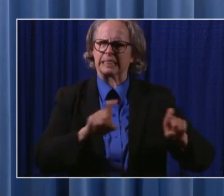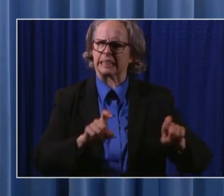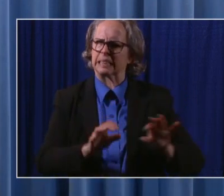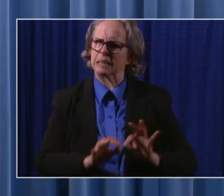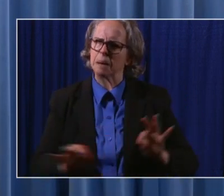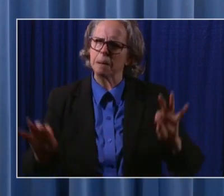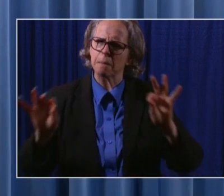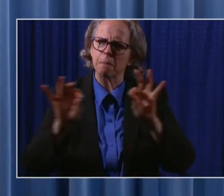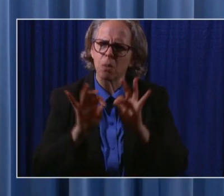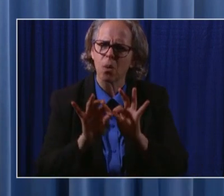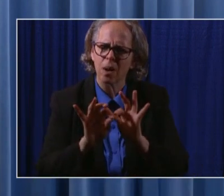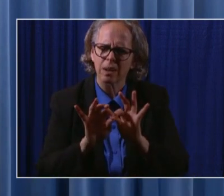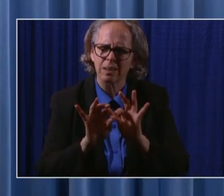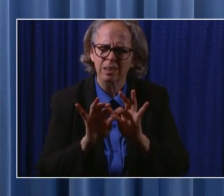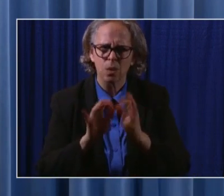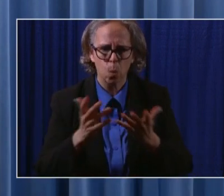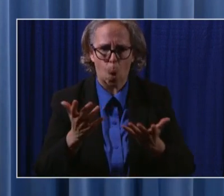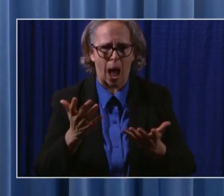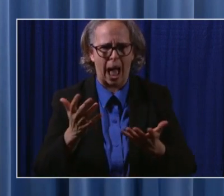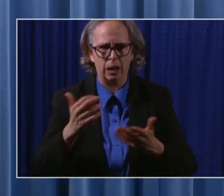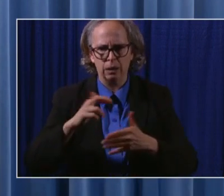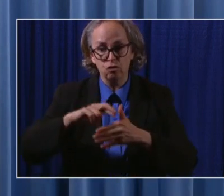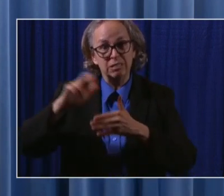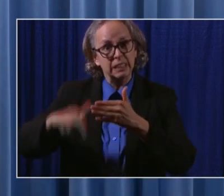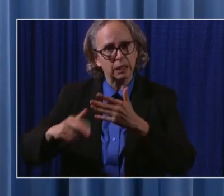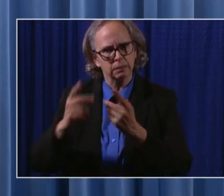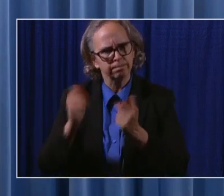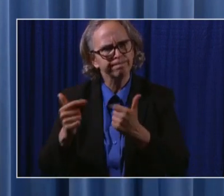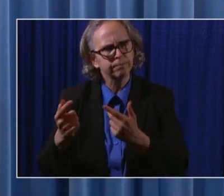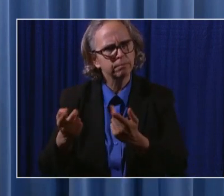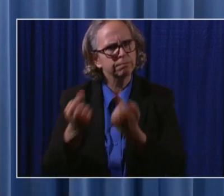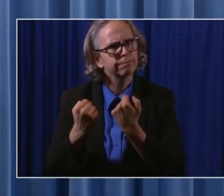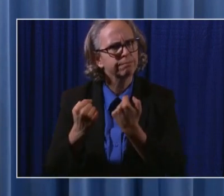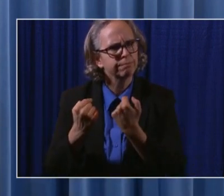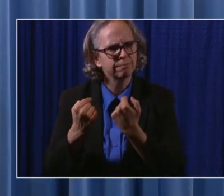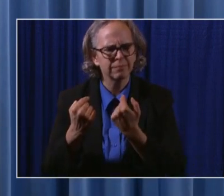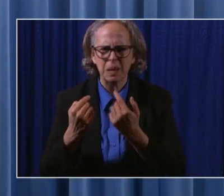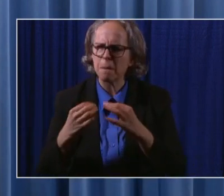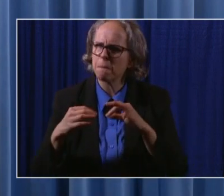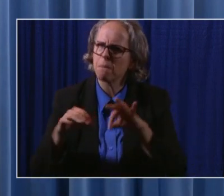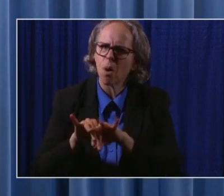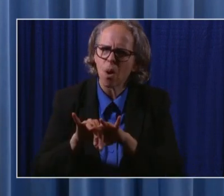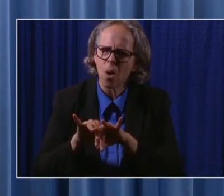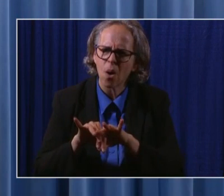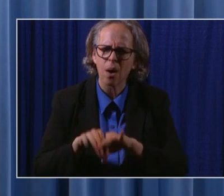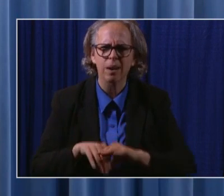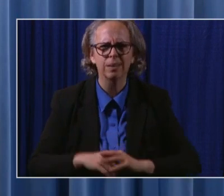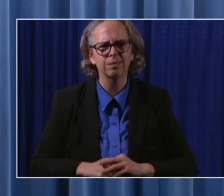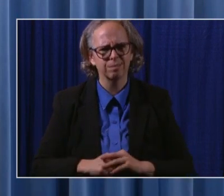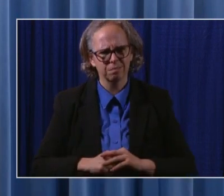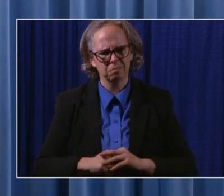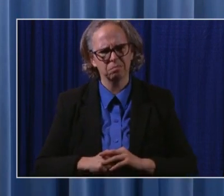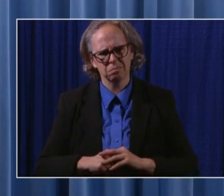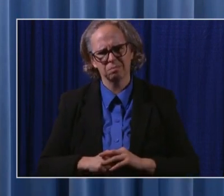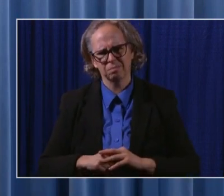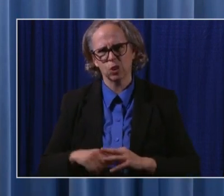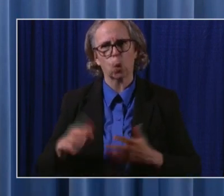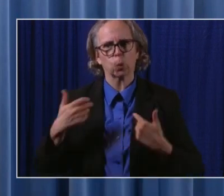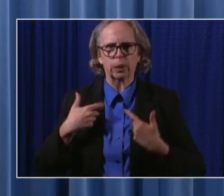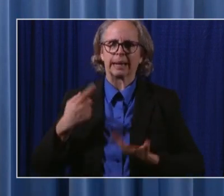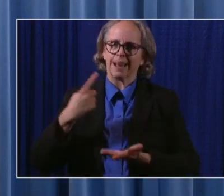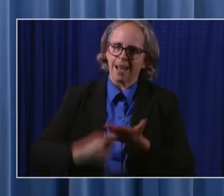getting results back plays in all of this. And so a lot of our discussion had to do with